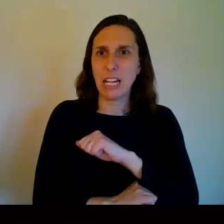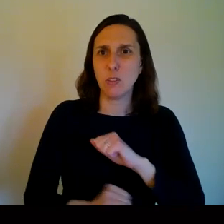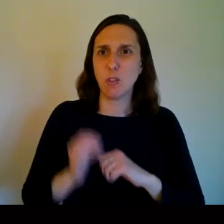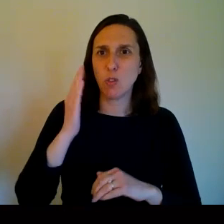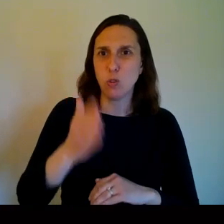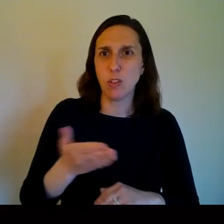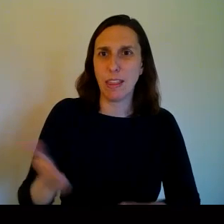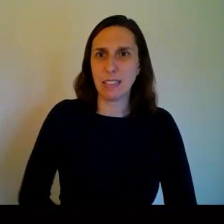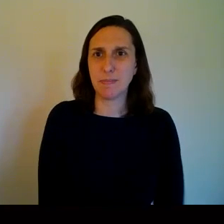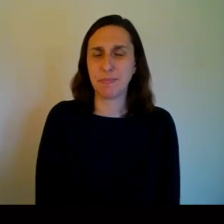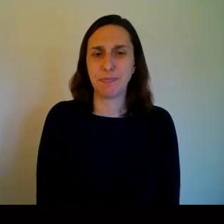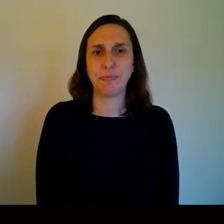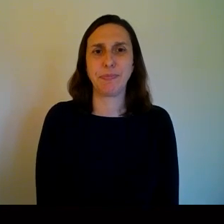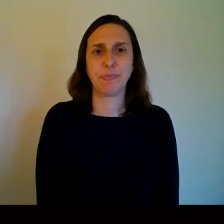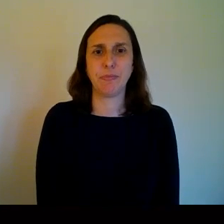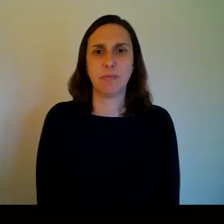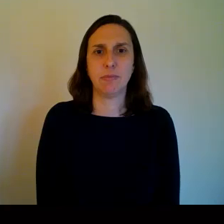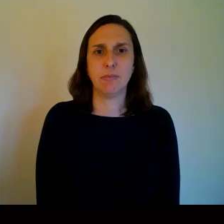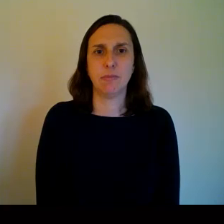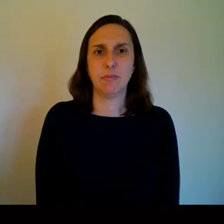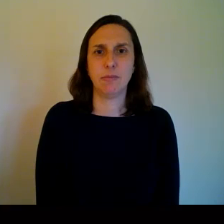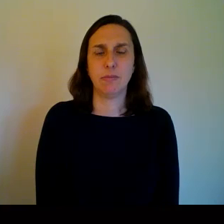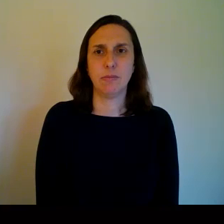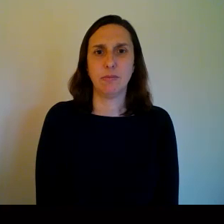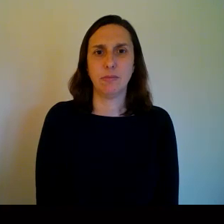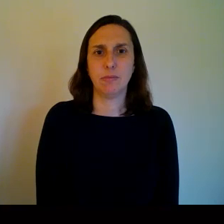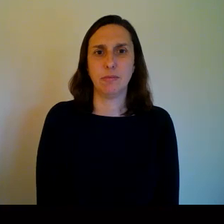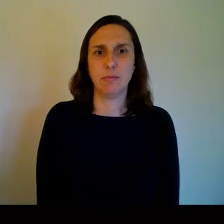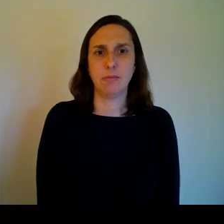All right, so I'm going to have my function f of x